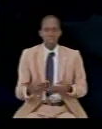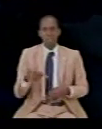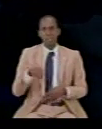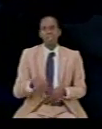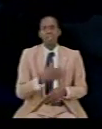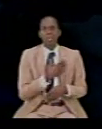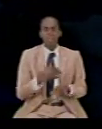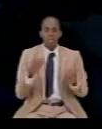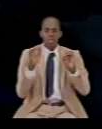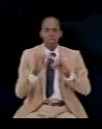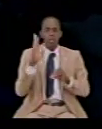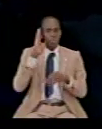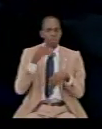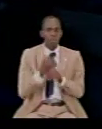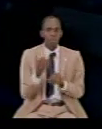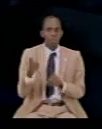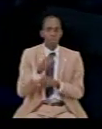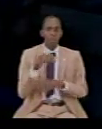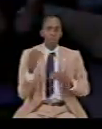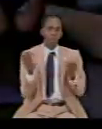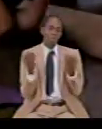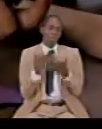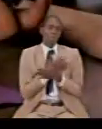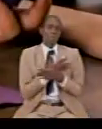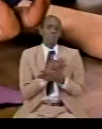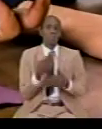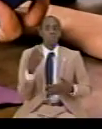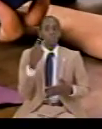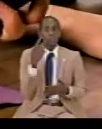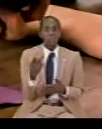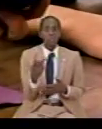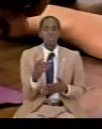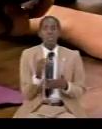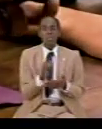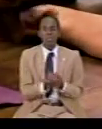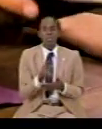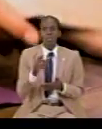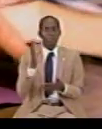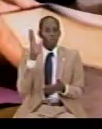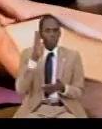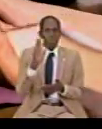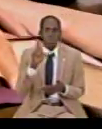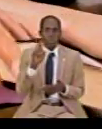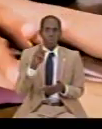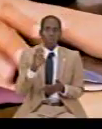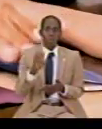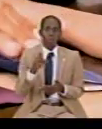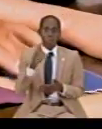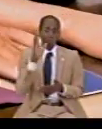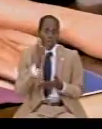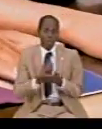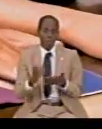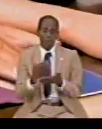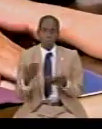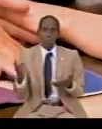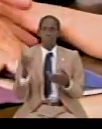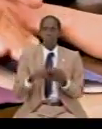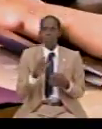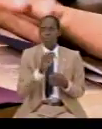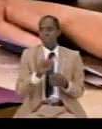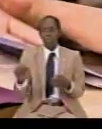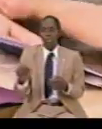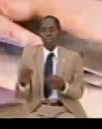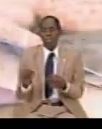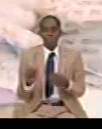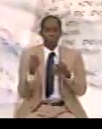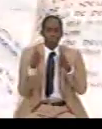none shall make them afraid. Luke was going to write something to a convert, a single convert, and he took it